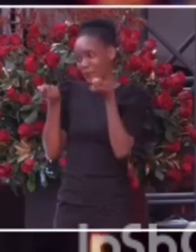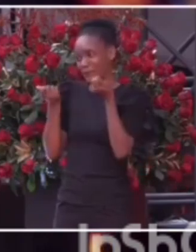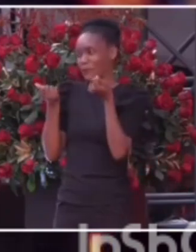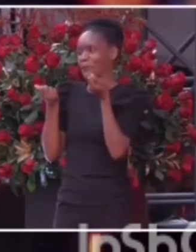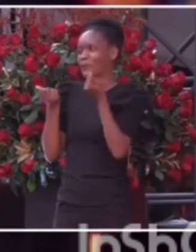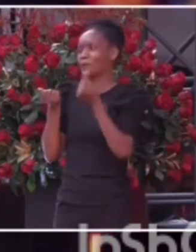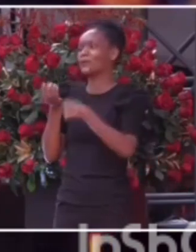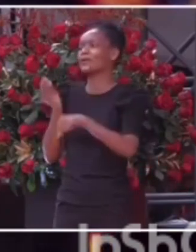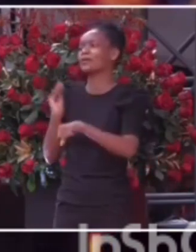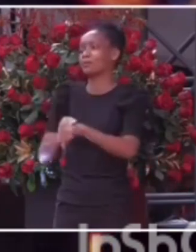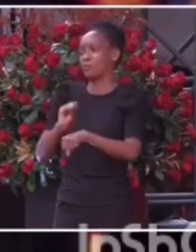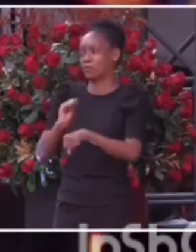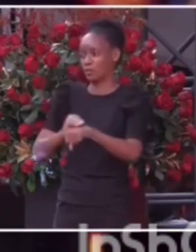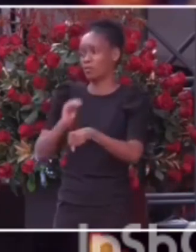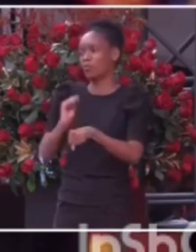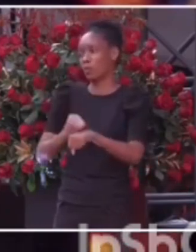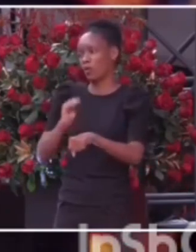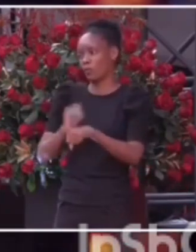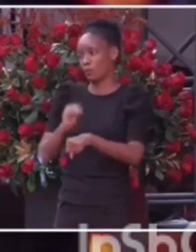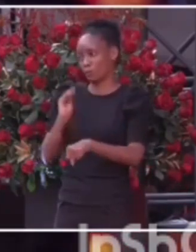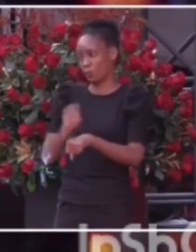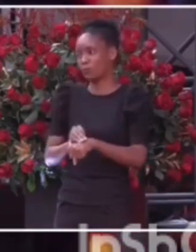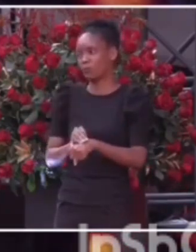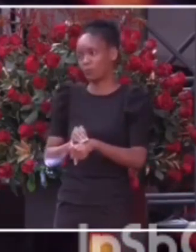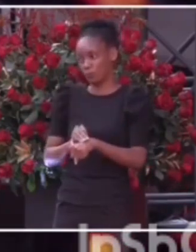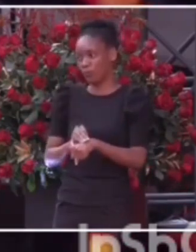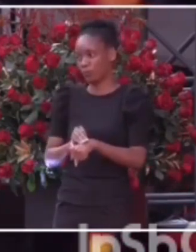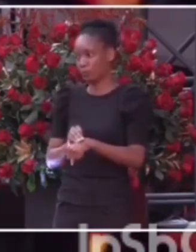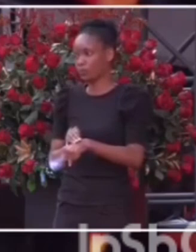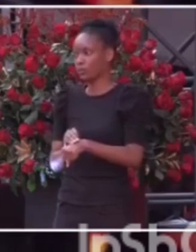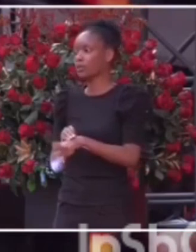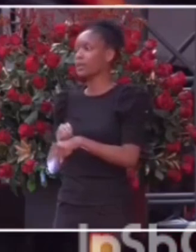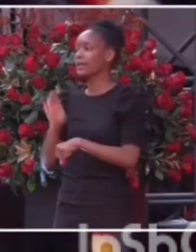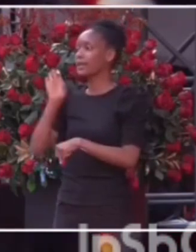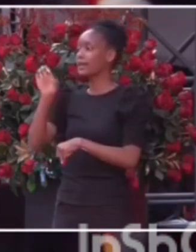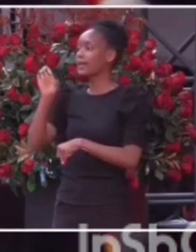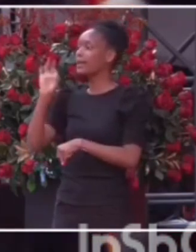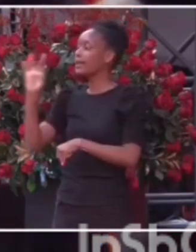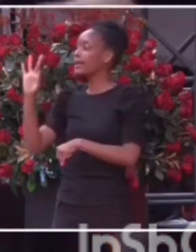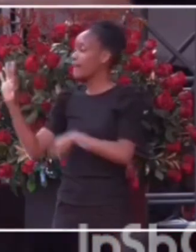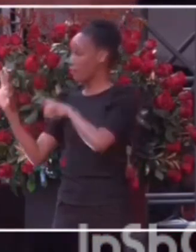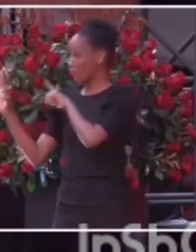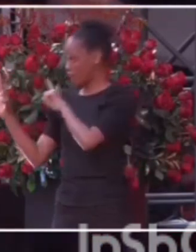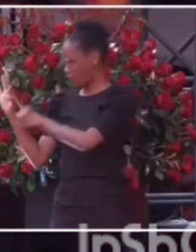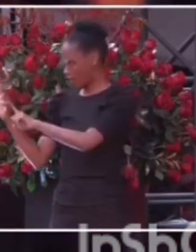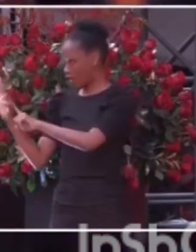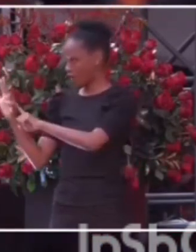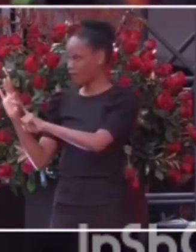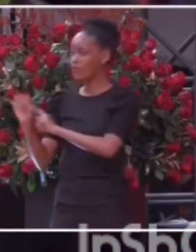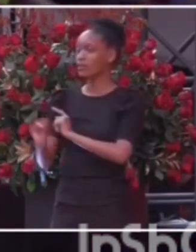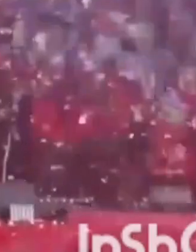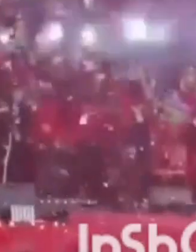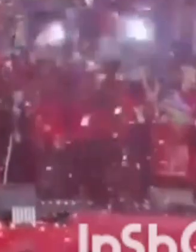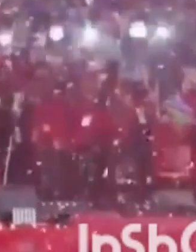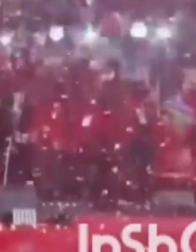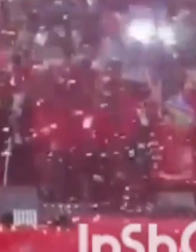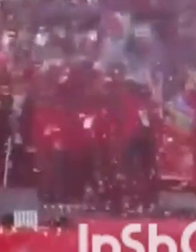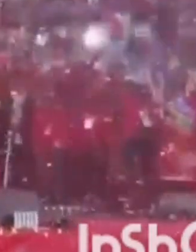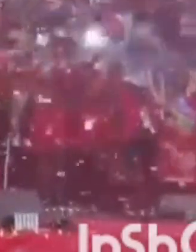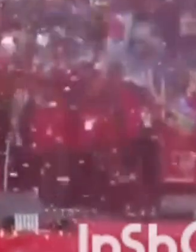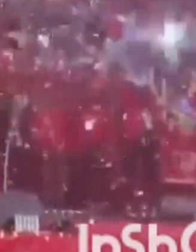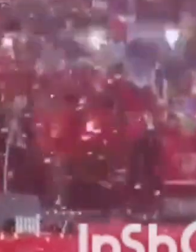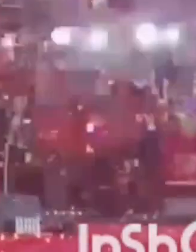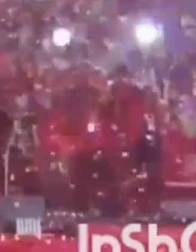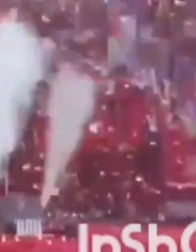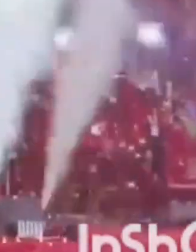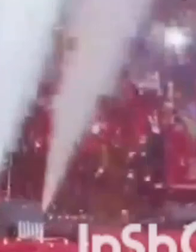therefore only an organization like the EFF can rescue this country. Hi FM, and